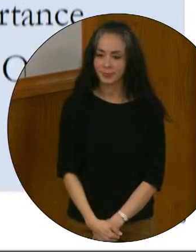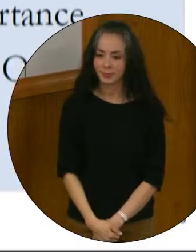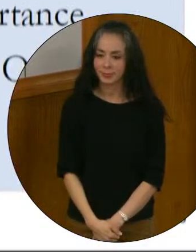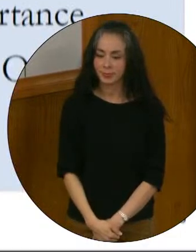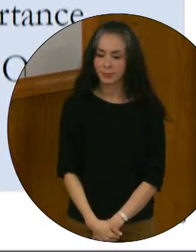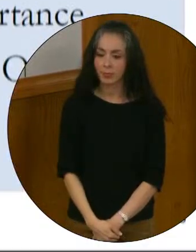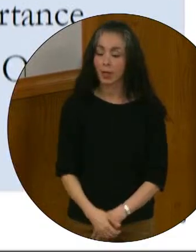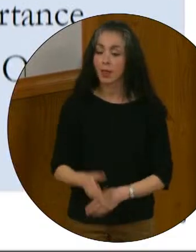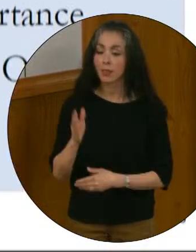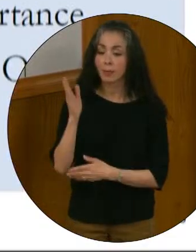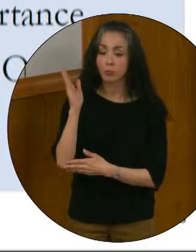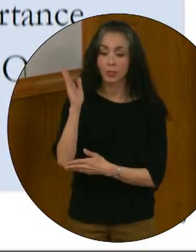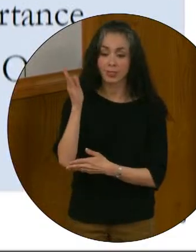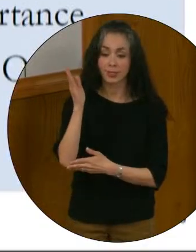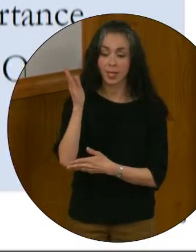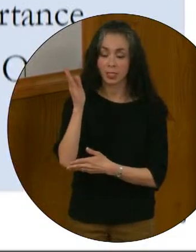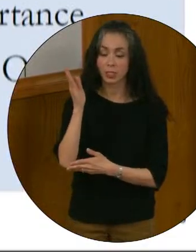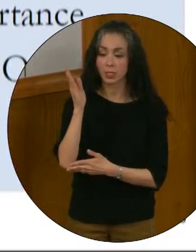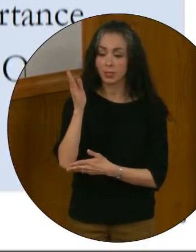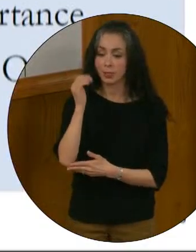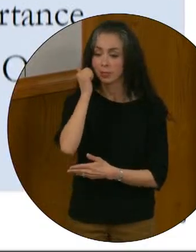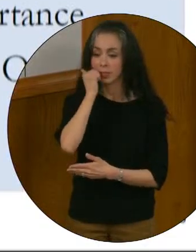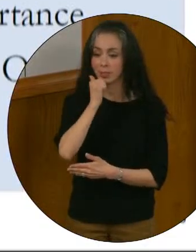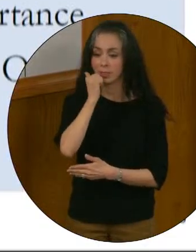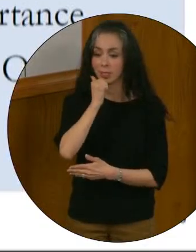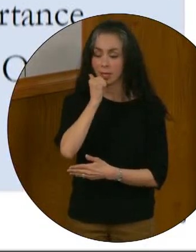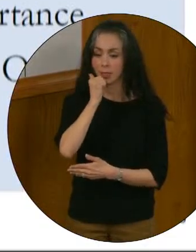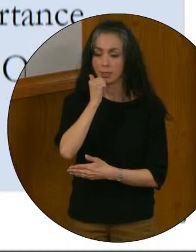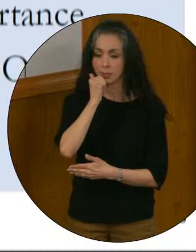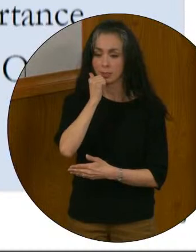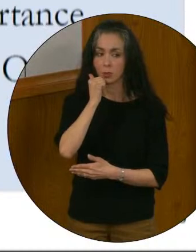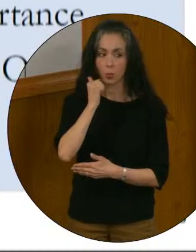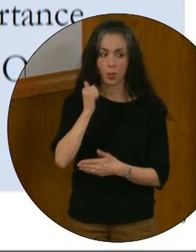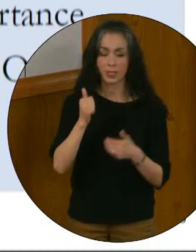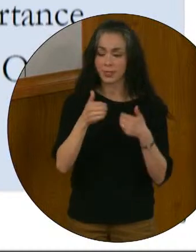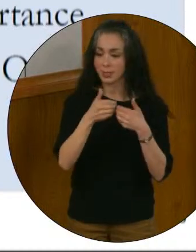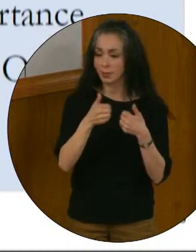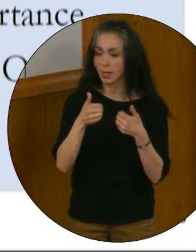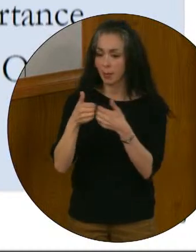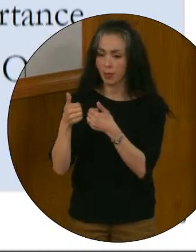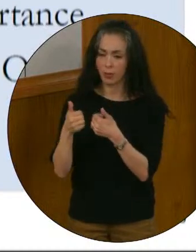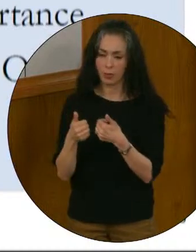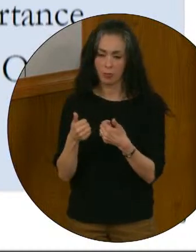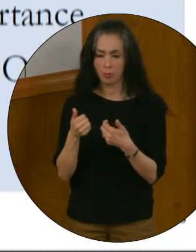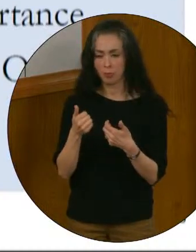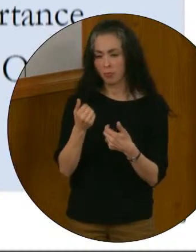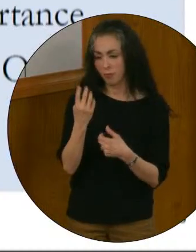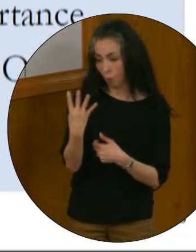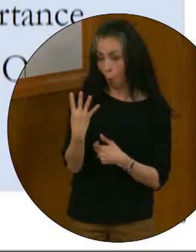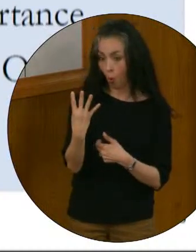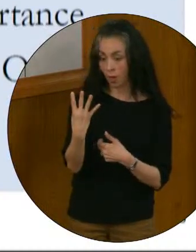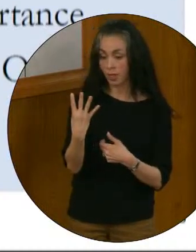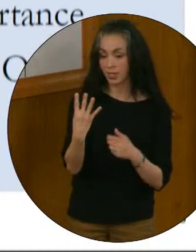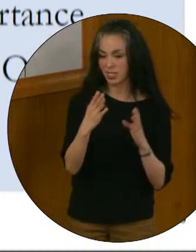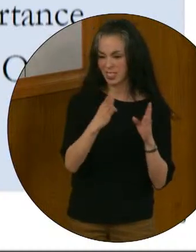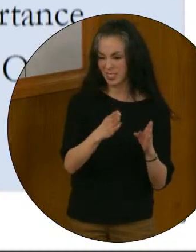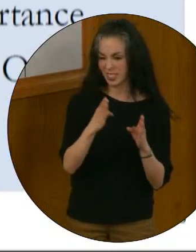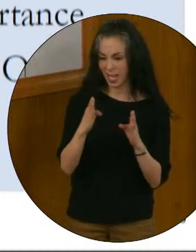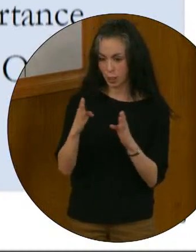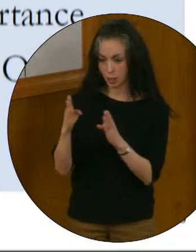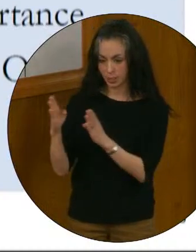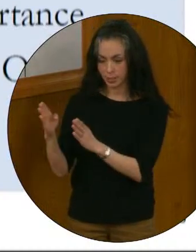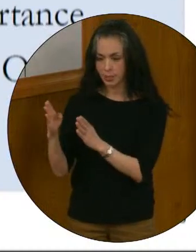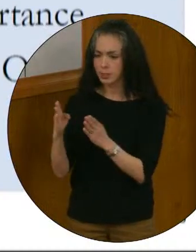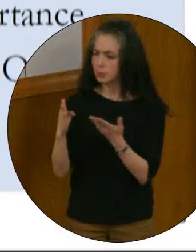The presentation, each of the days was split up into 3 and really 4 sections. So we got